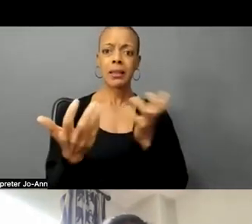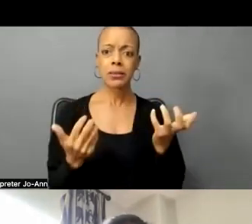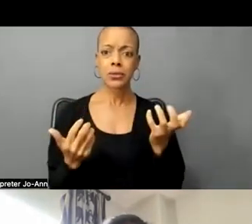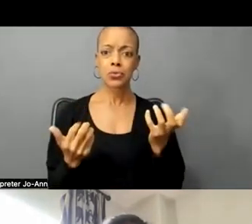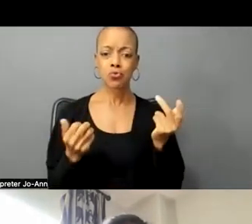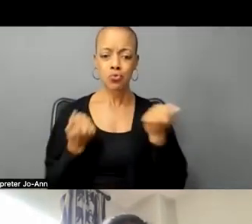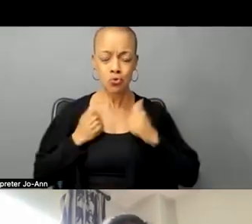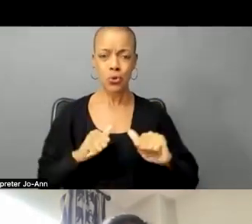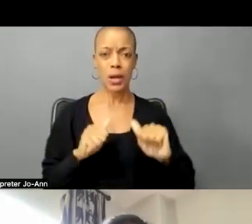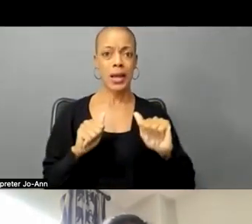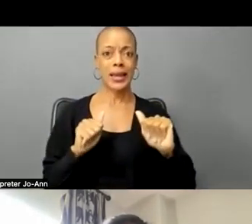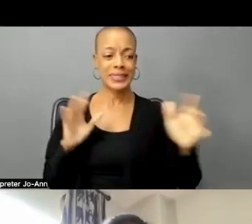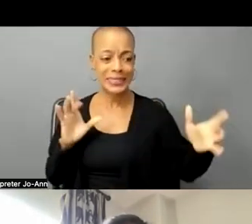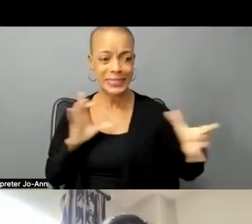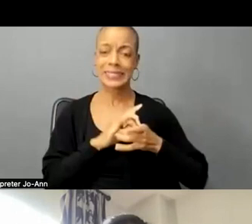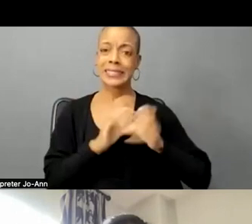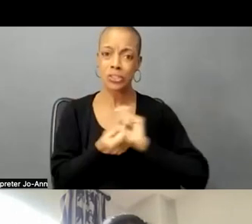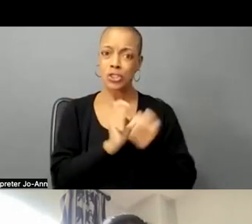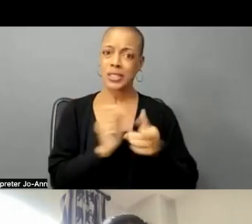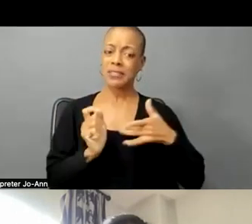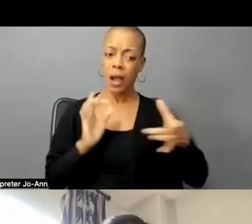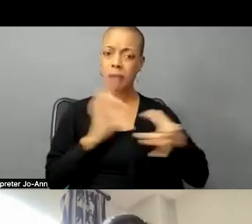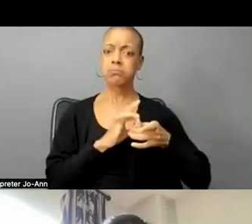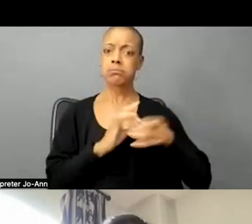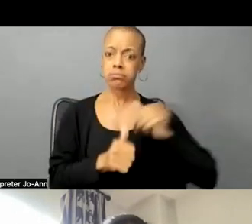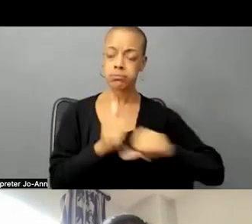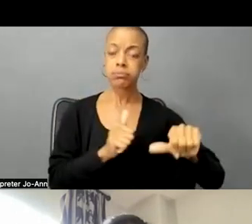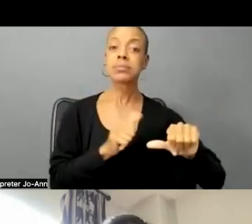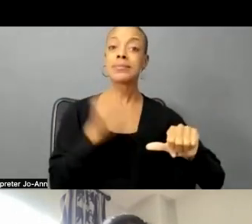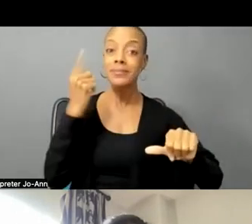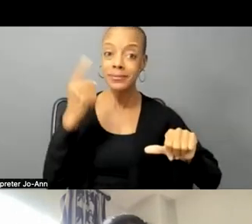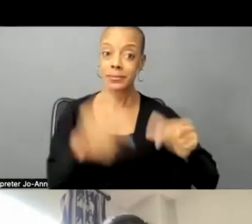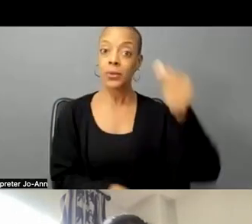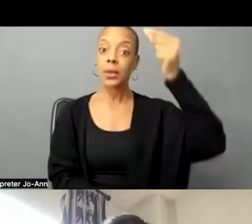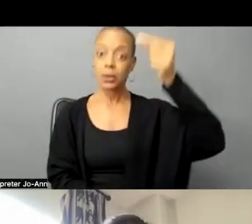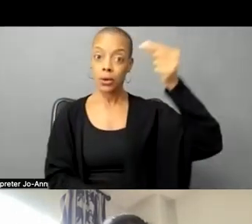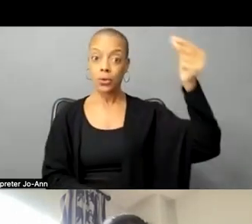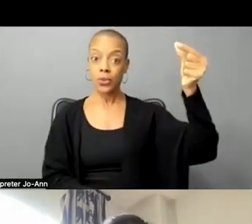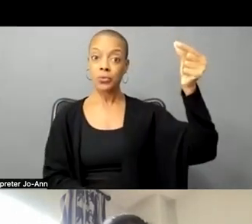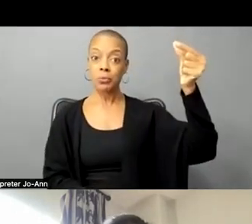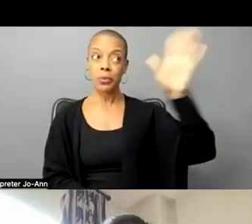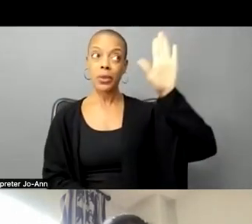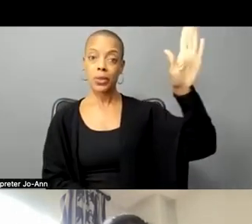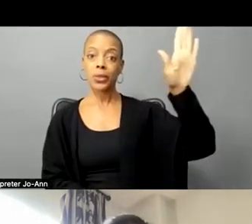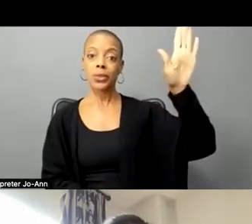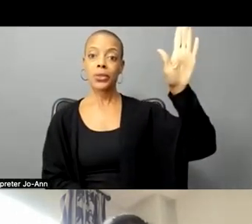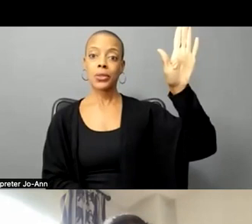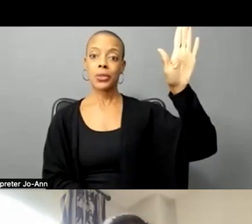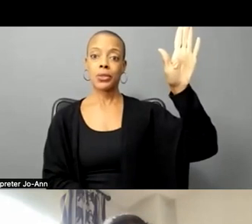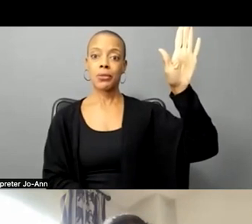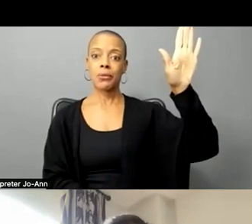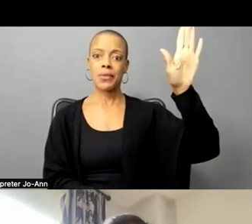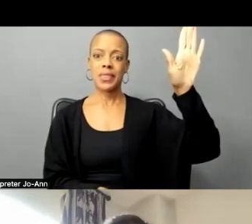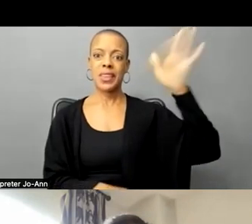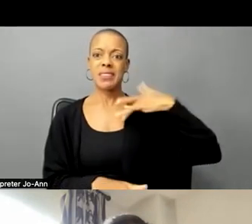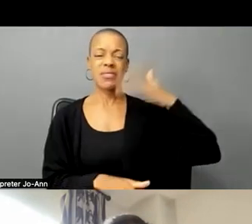feel connected to each other, right? And then when we have a government that feels that is not connected to us, you